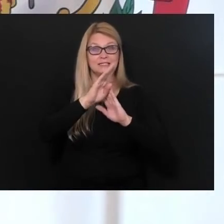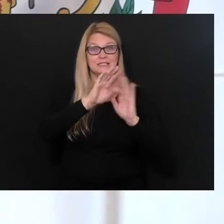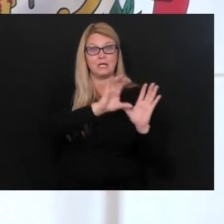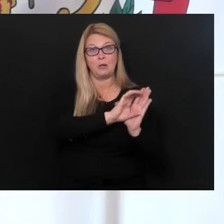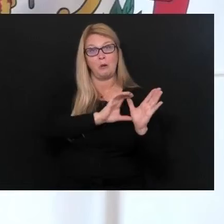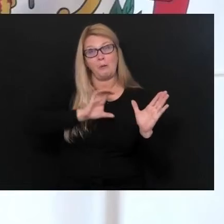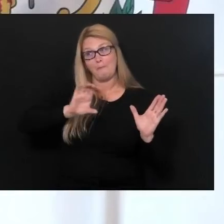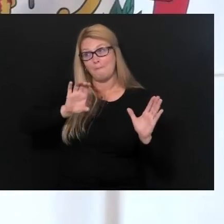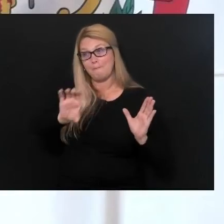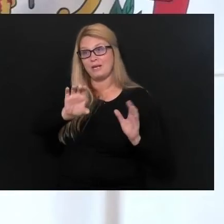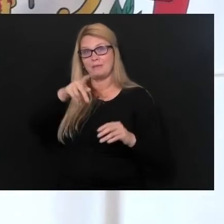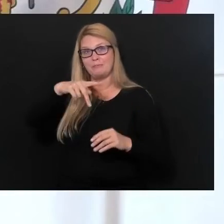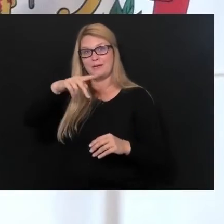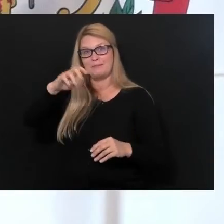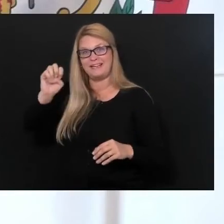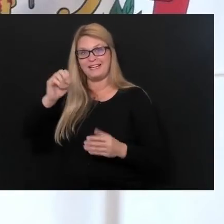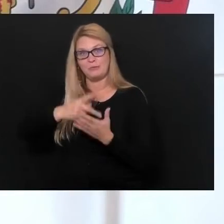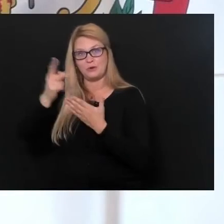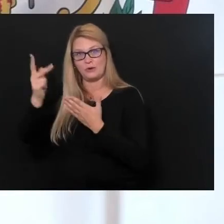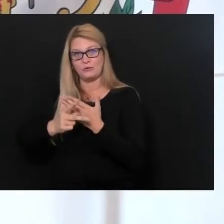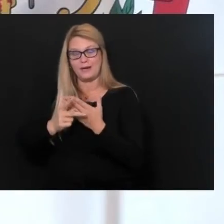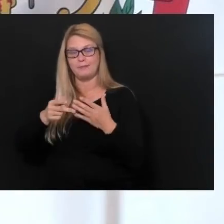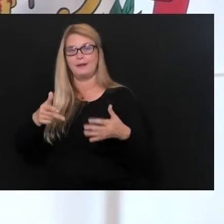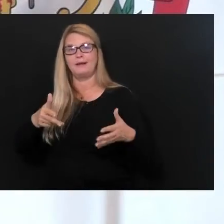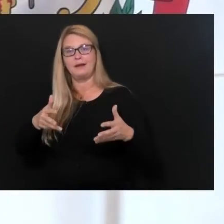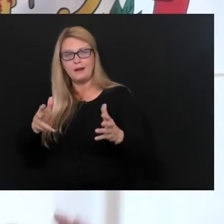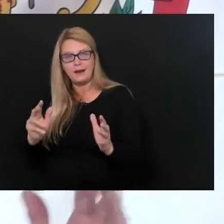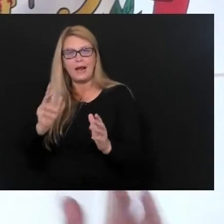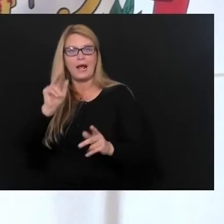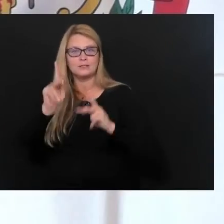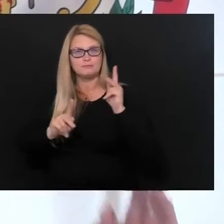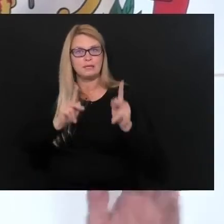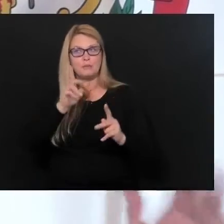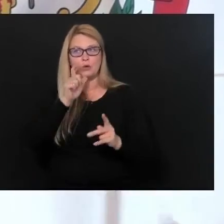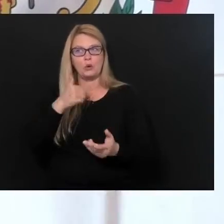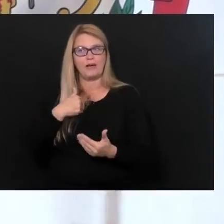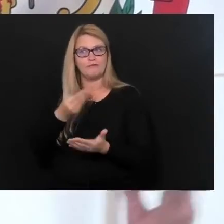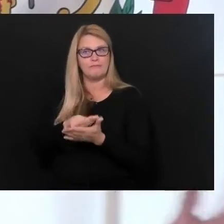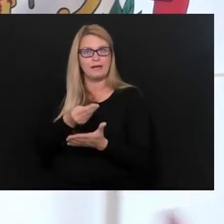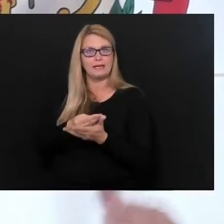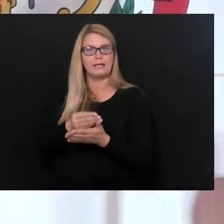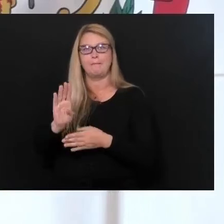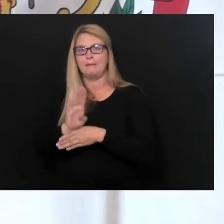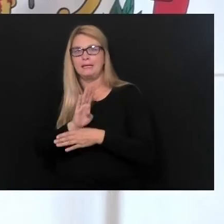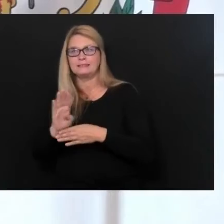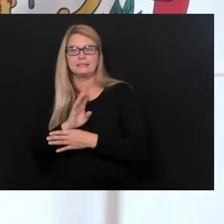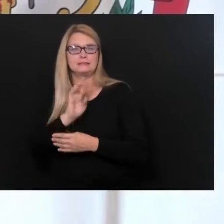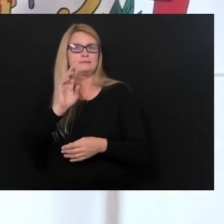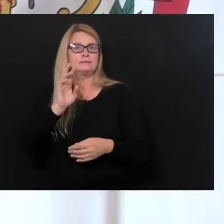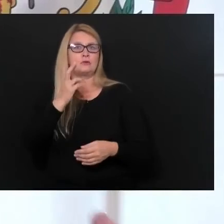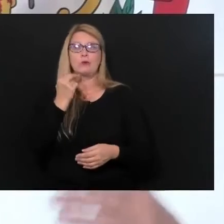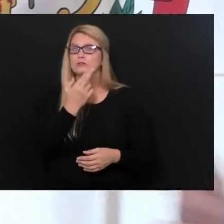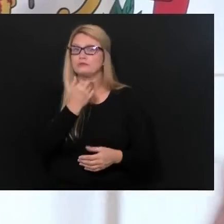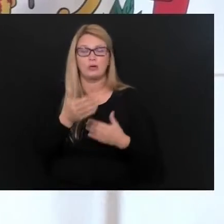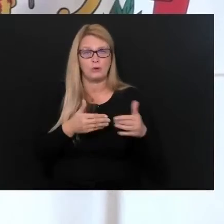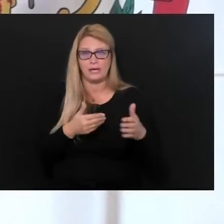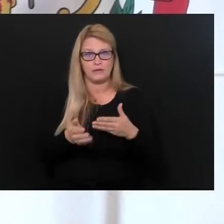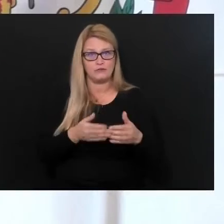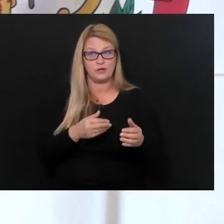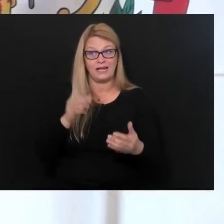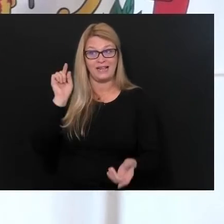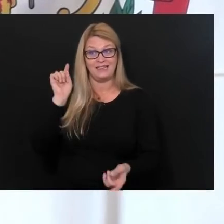PPP program that allows people, if their income or revenue at their business, a restaurant, whatever it may be, is less